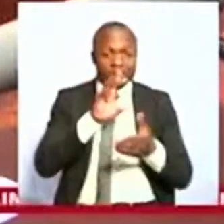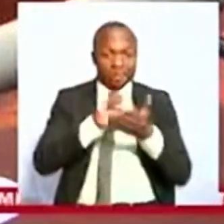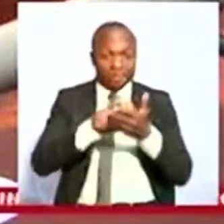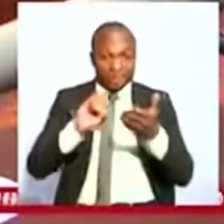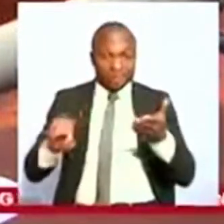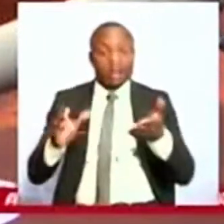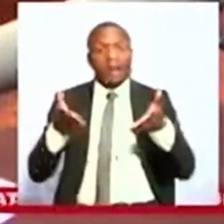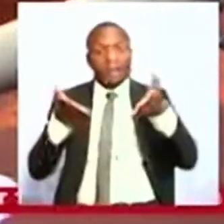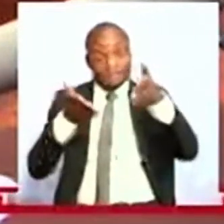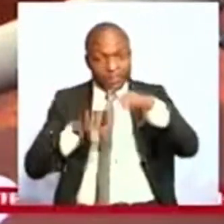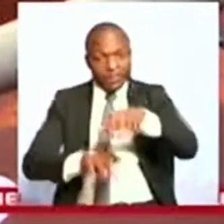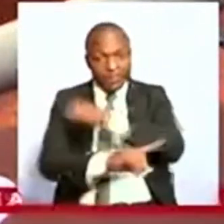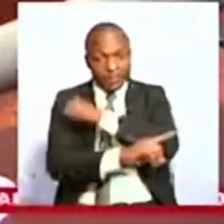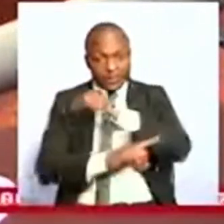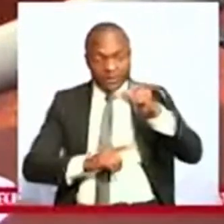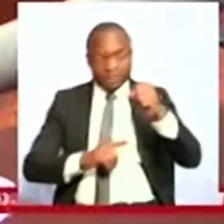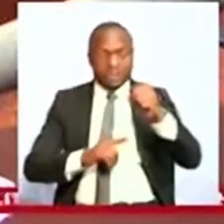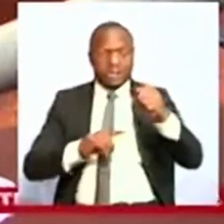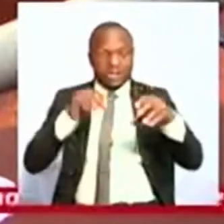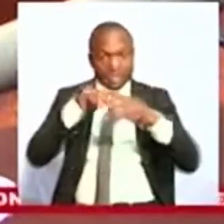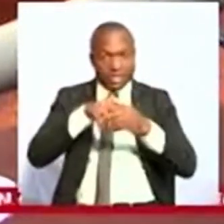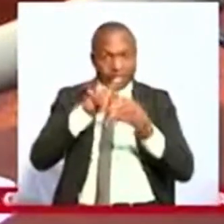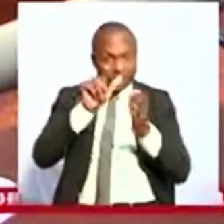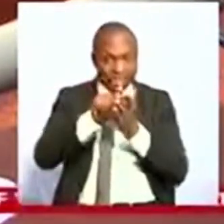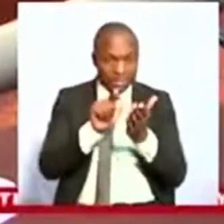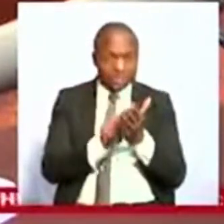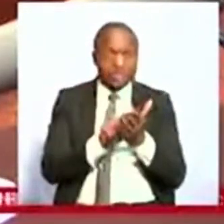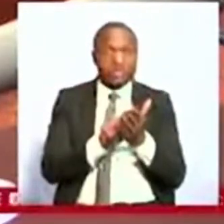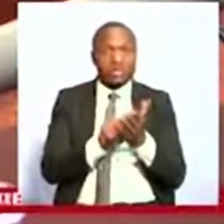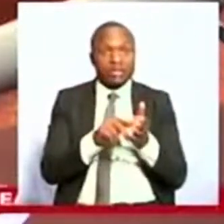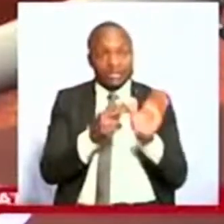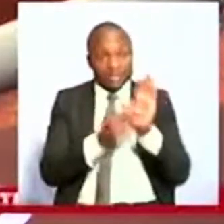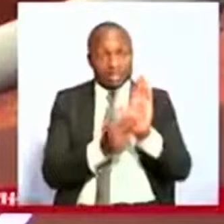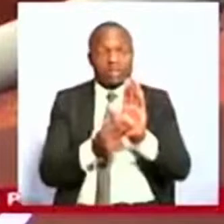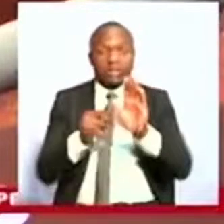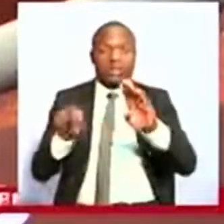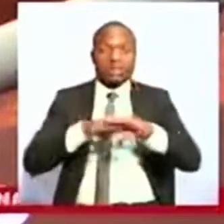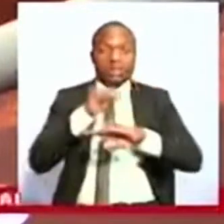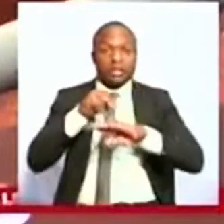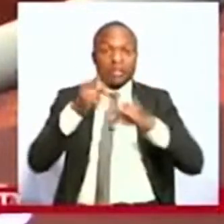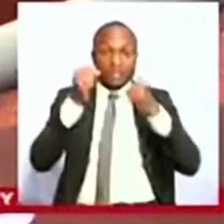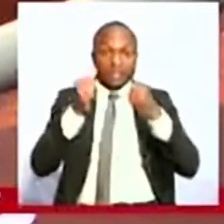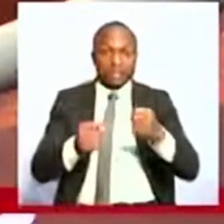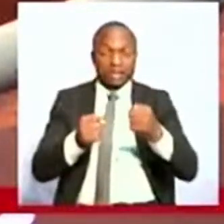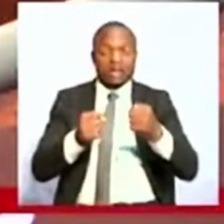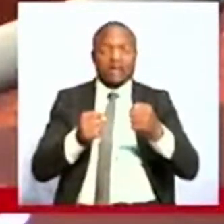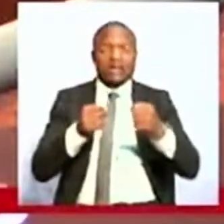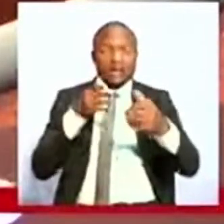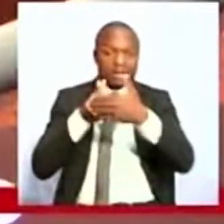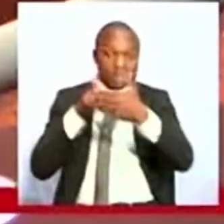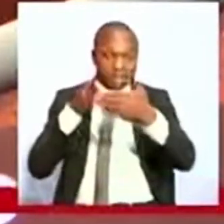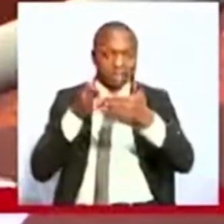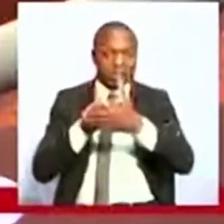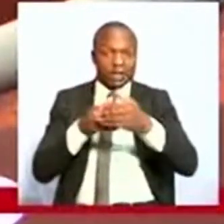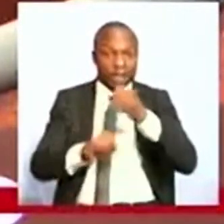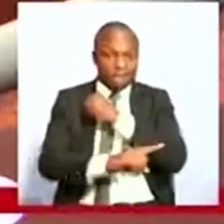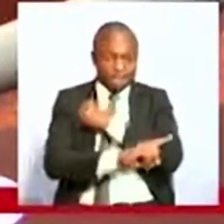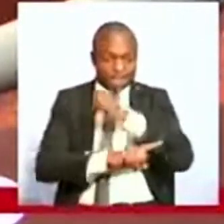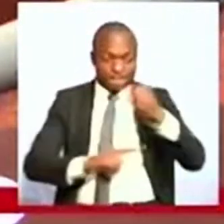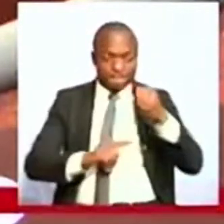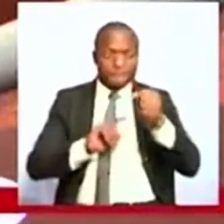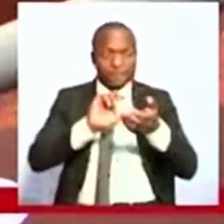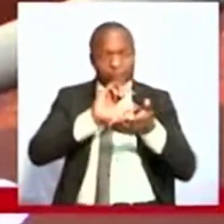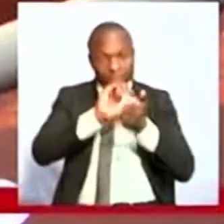death penalty in its penal laws, reflecting a national stance against capital punishment. However, Article 12 of